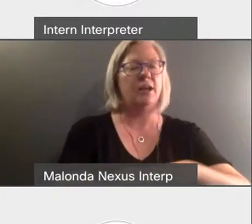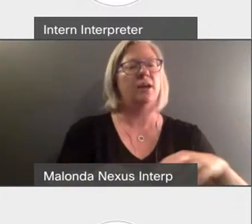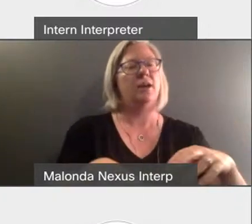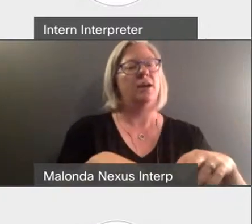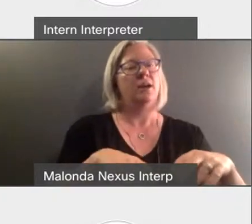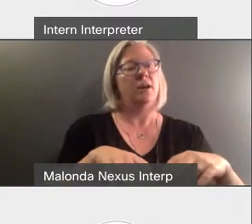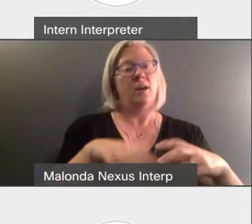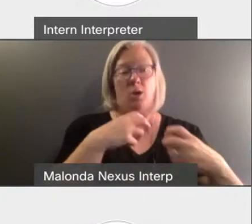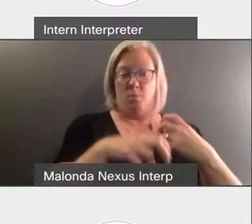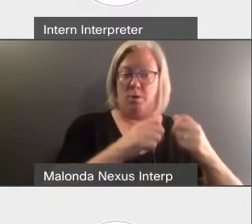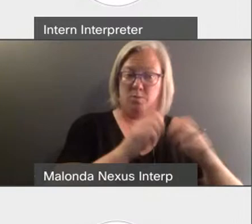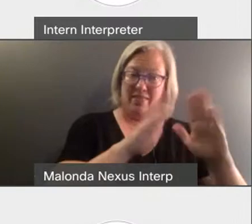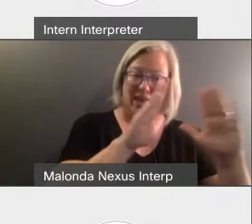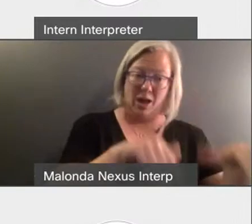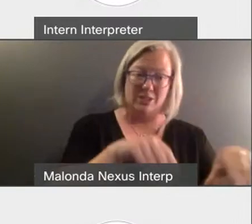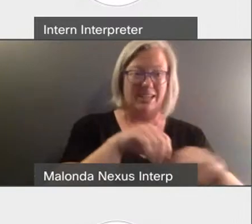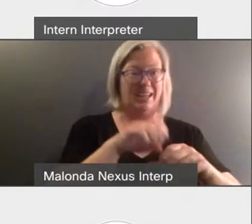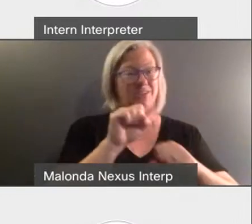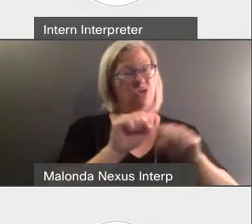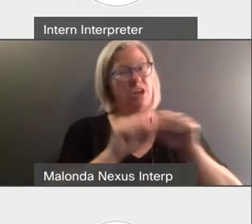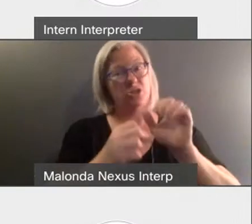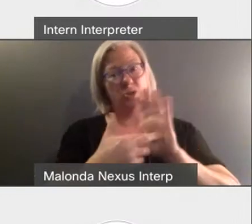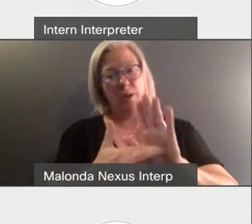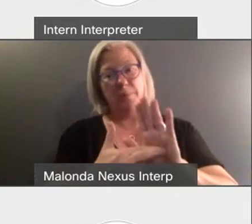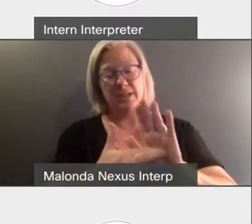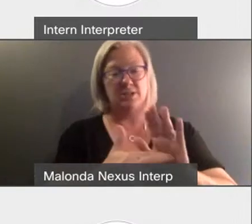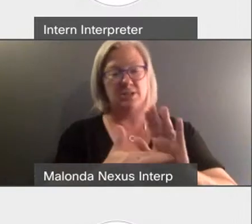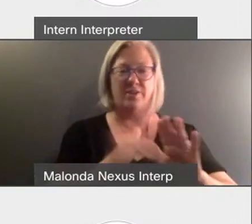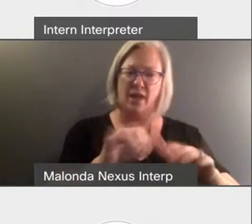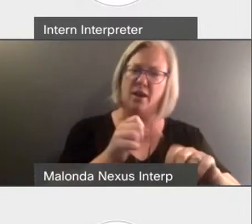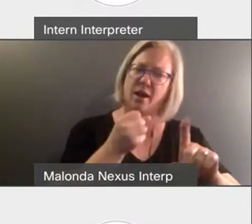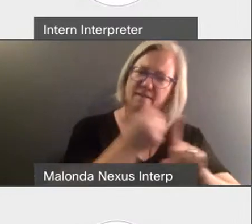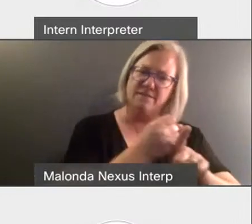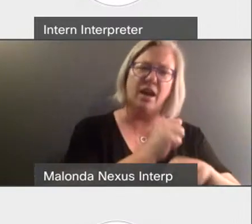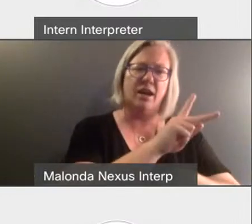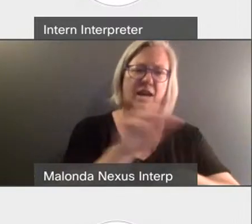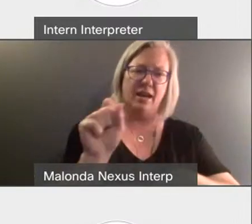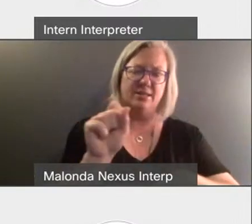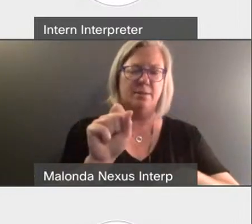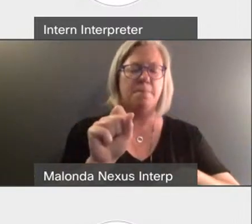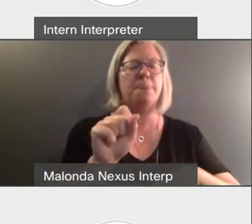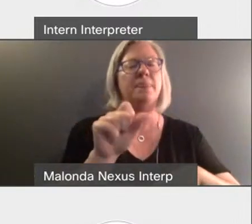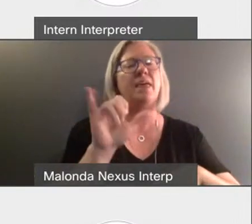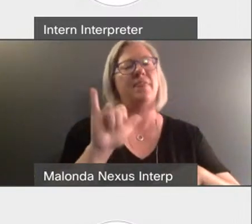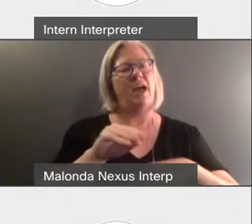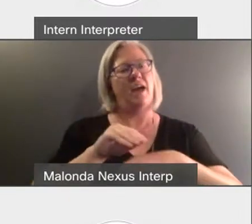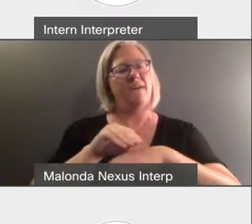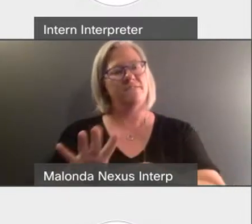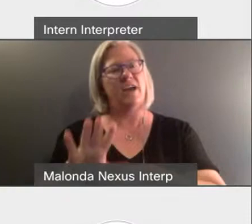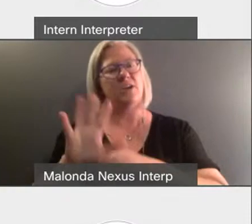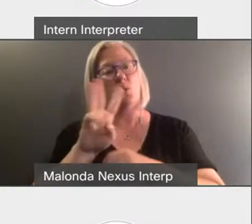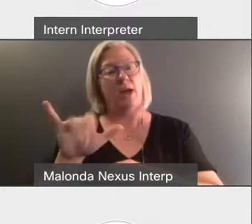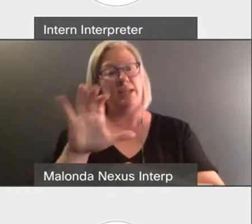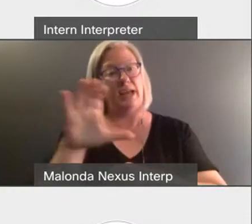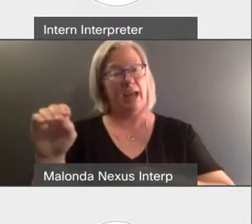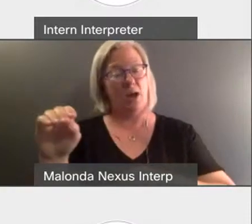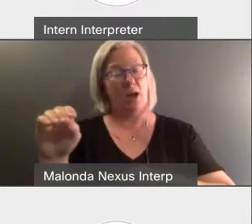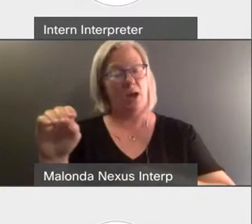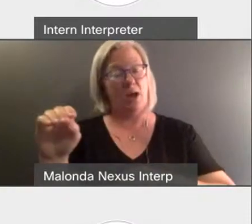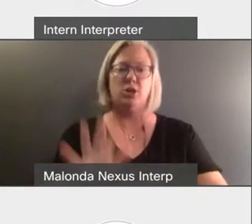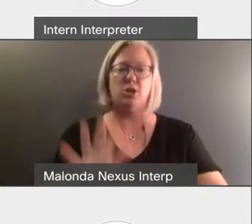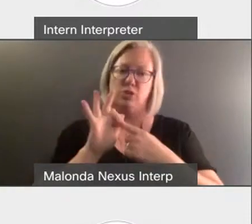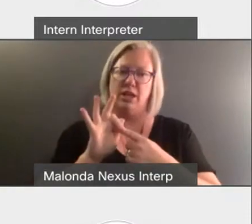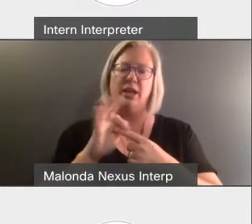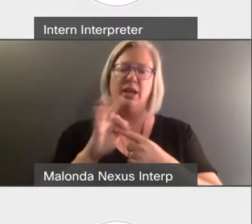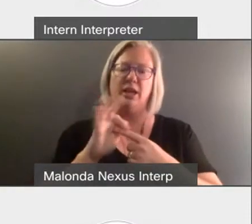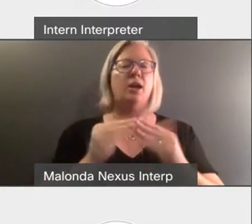in housing, infrastructure, representation, and beyond affect all parts of Kansas, how they affect Wyandotte County is unique compared to the rural